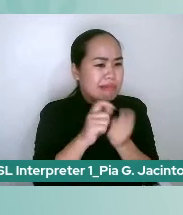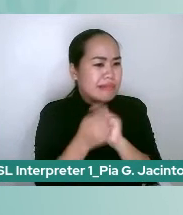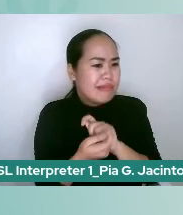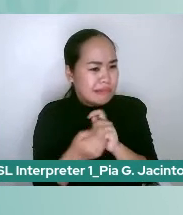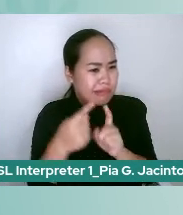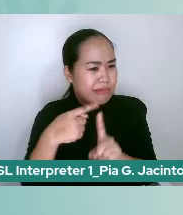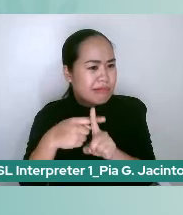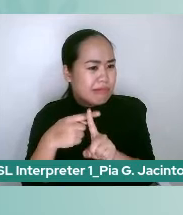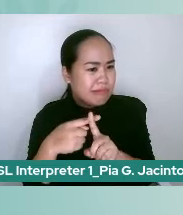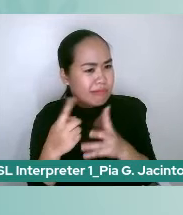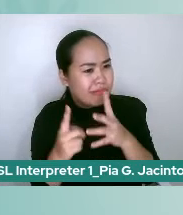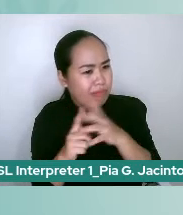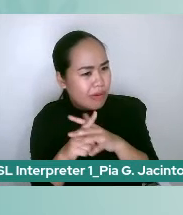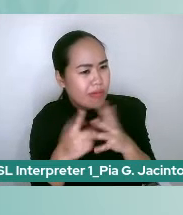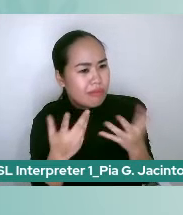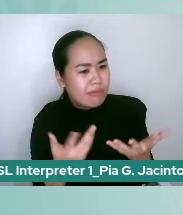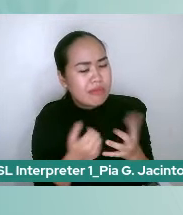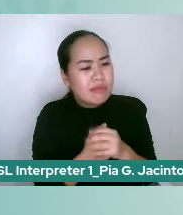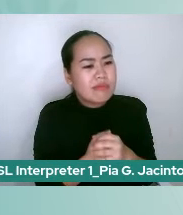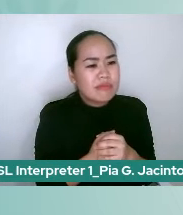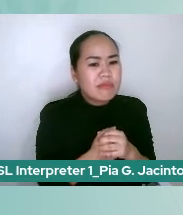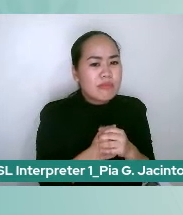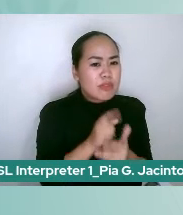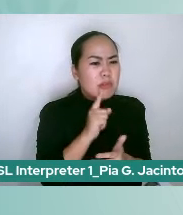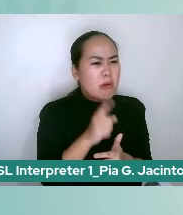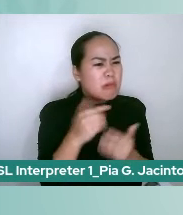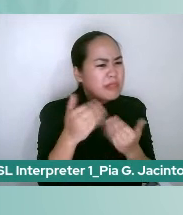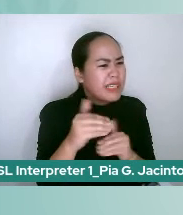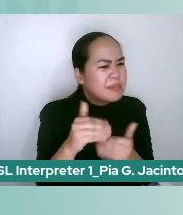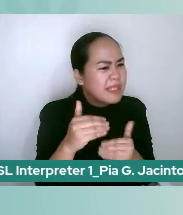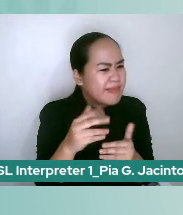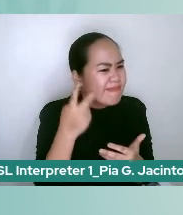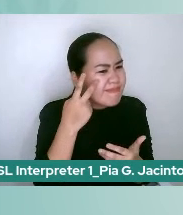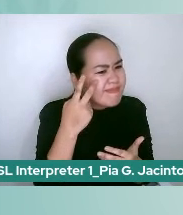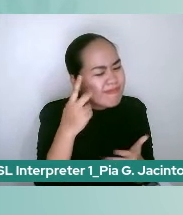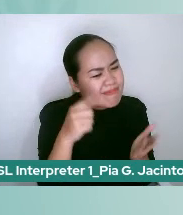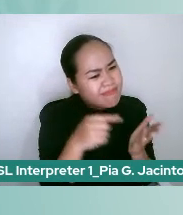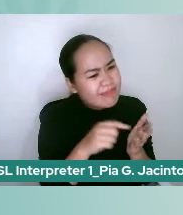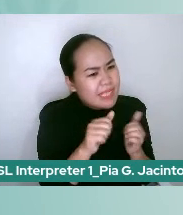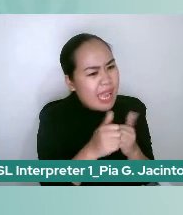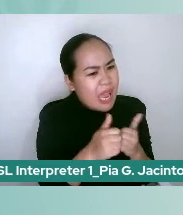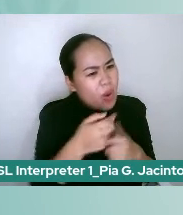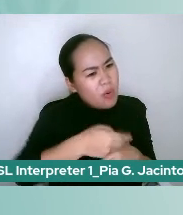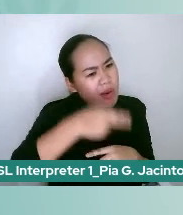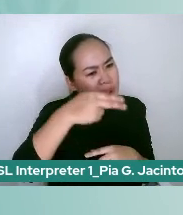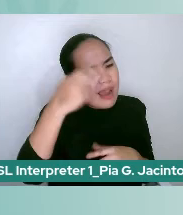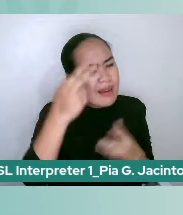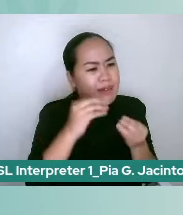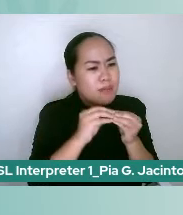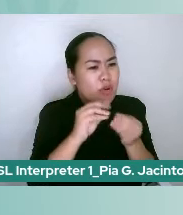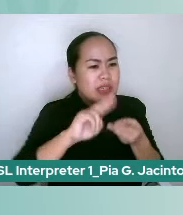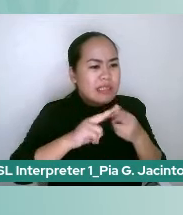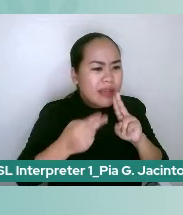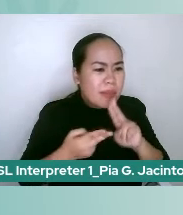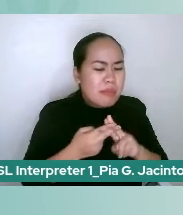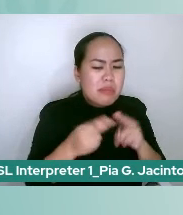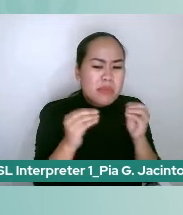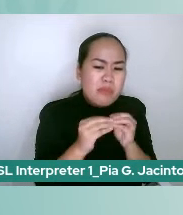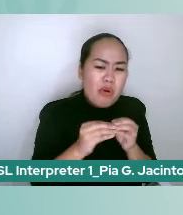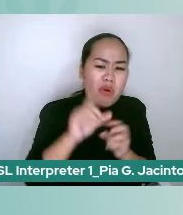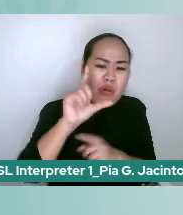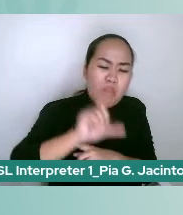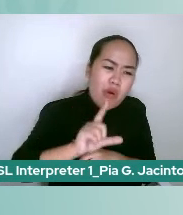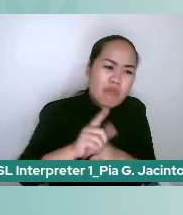And this is the limit of detection. And with the cycle threshold, a higher number of cycles required means a lower viral